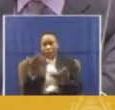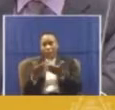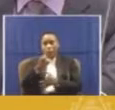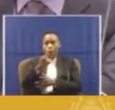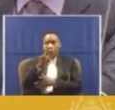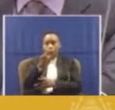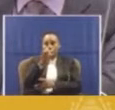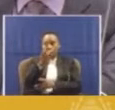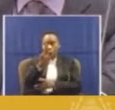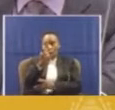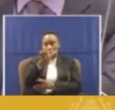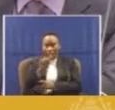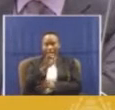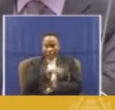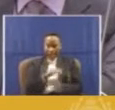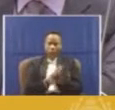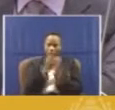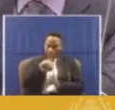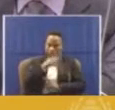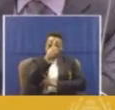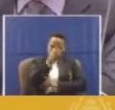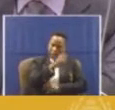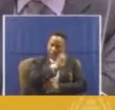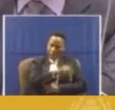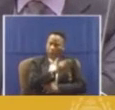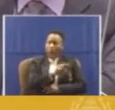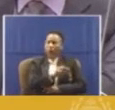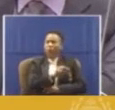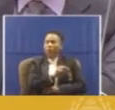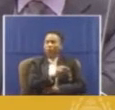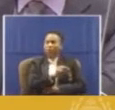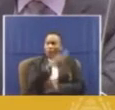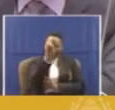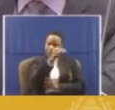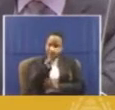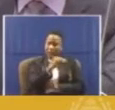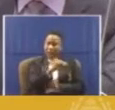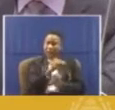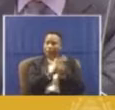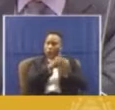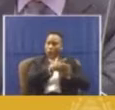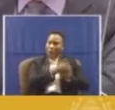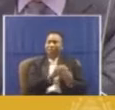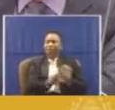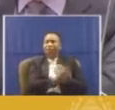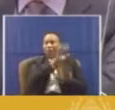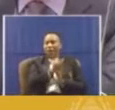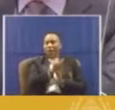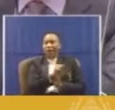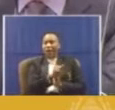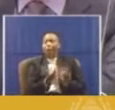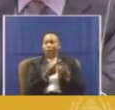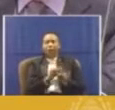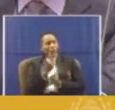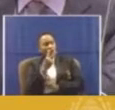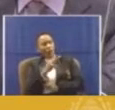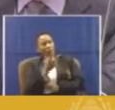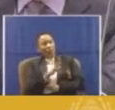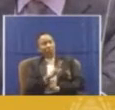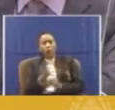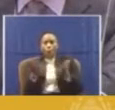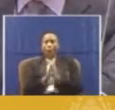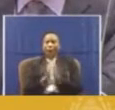community that South Africa is becoming a failed state where lawlessness is allowed to